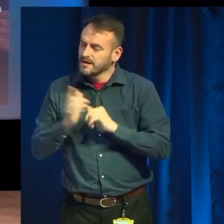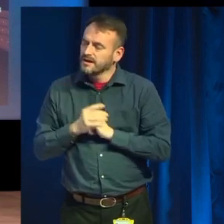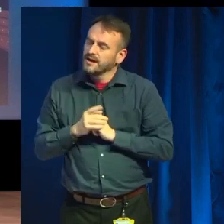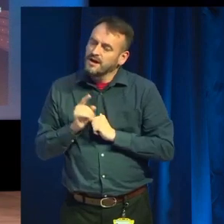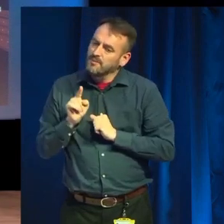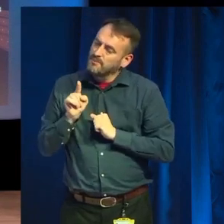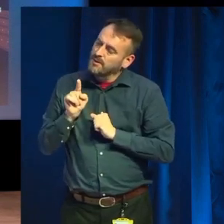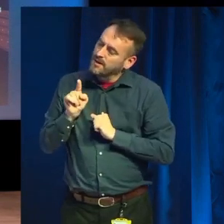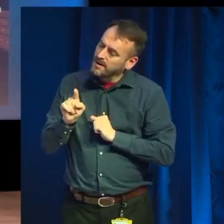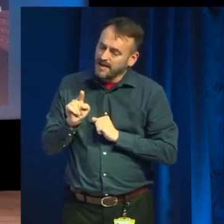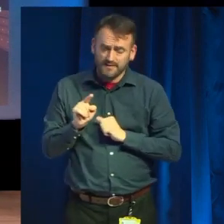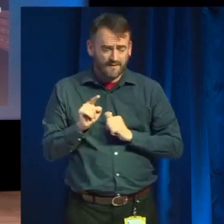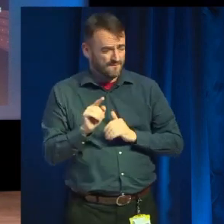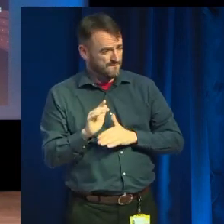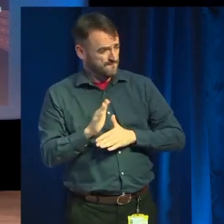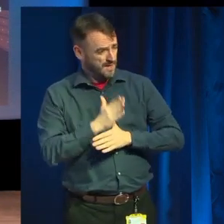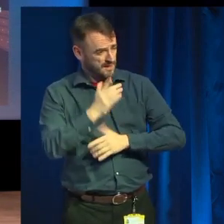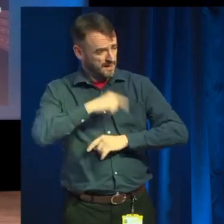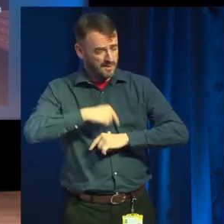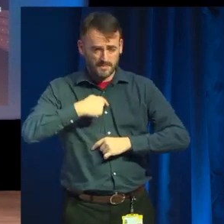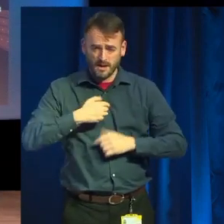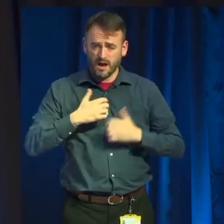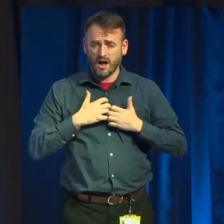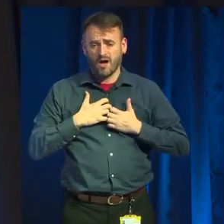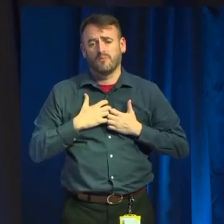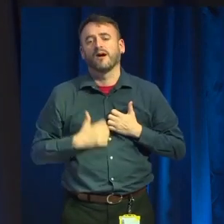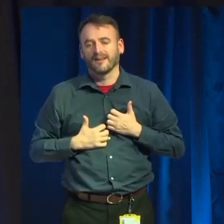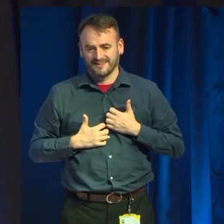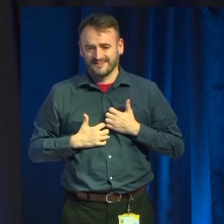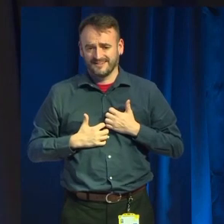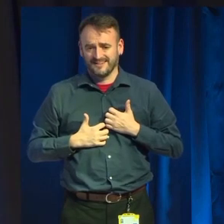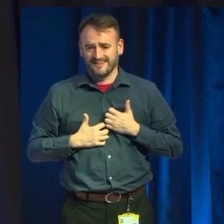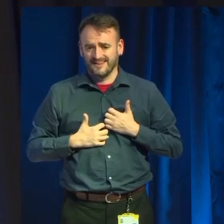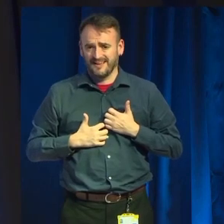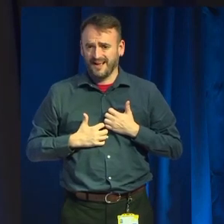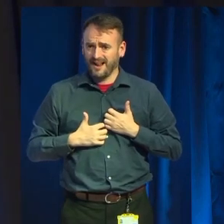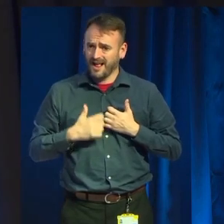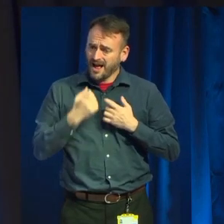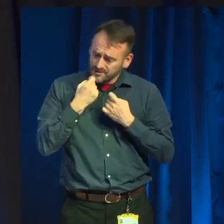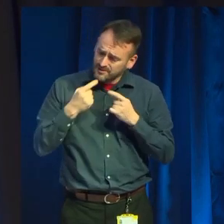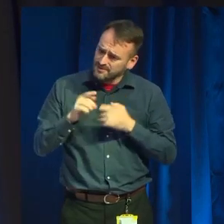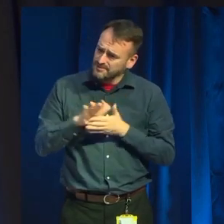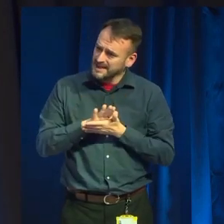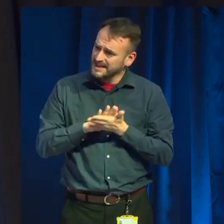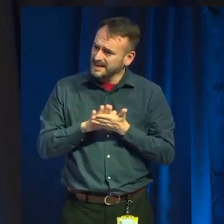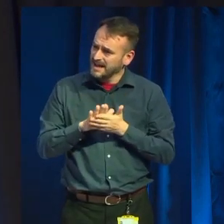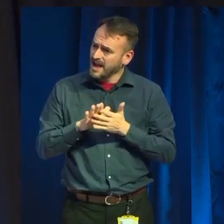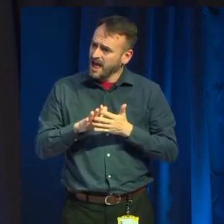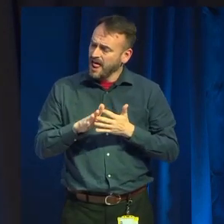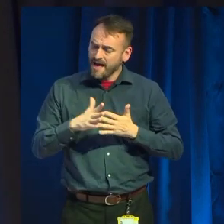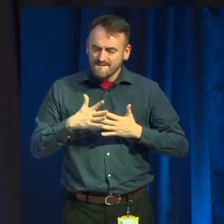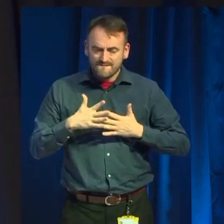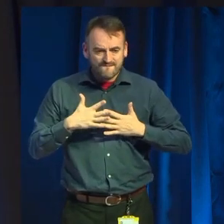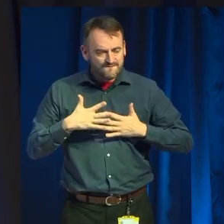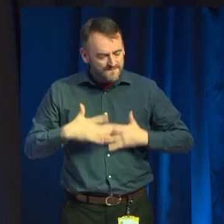time experienced heartbreak, and I understood what that means. And, you know, that was almost literally feeling of a heart shattering